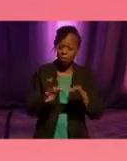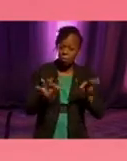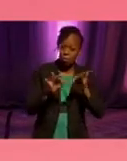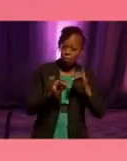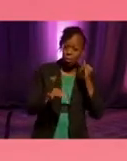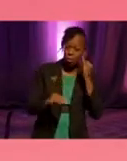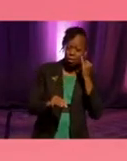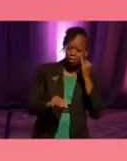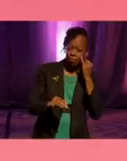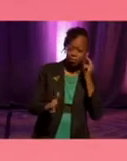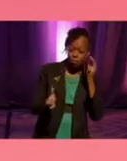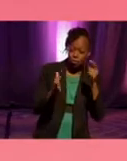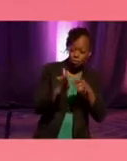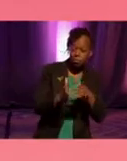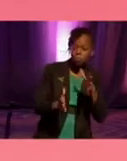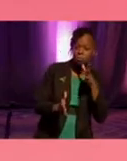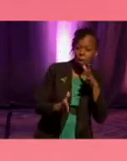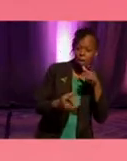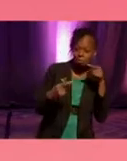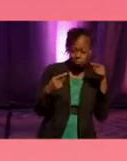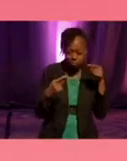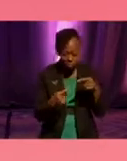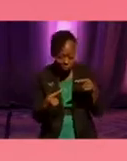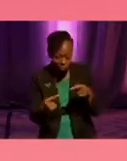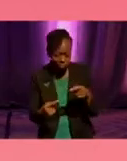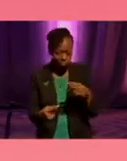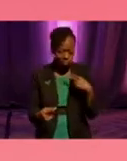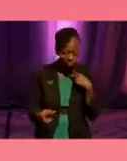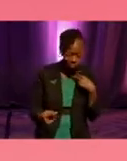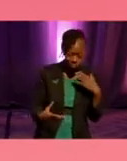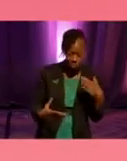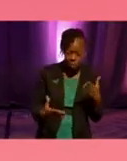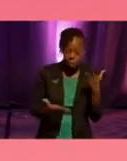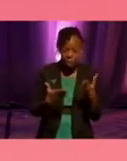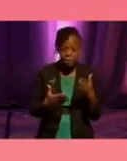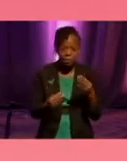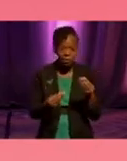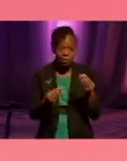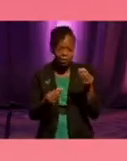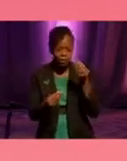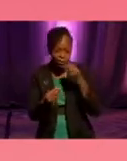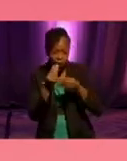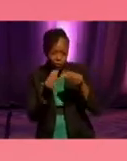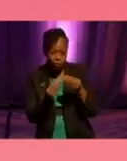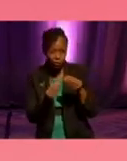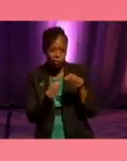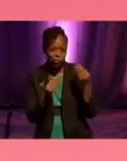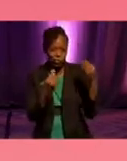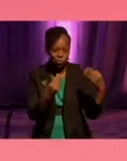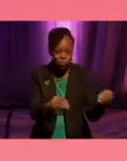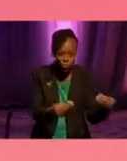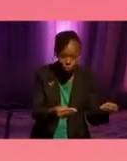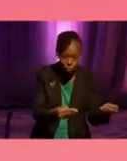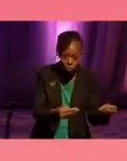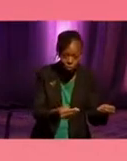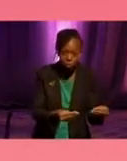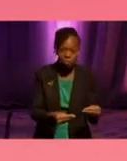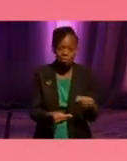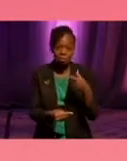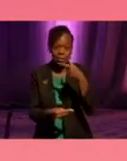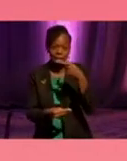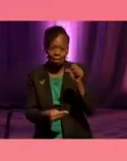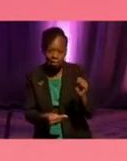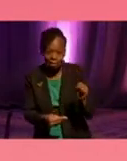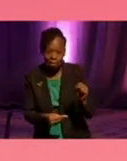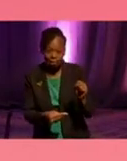struggling, be it at the grocery store, at the gas station, at the car wash, to help a